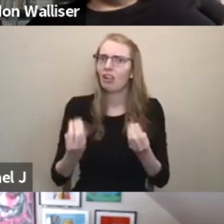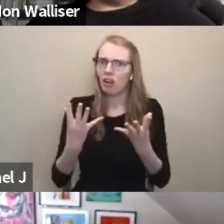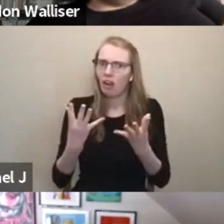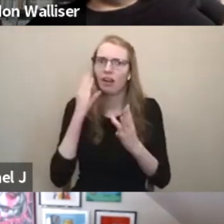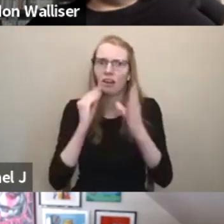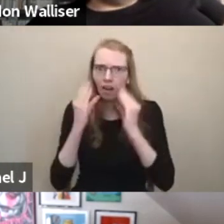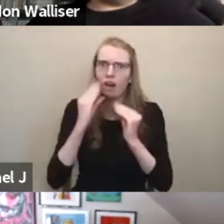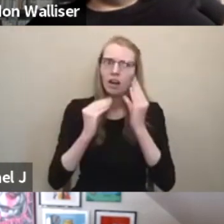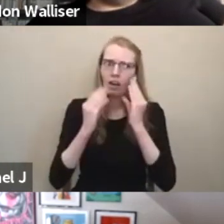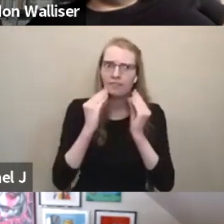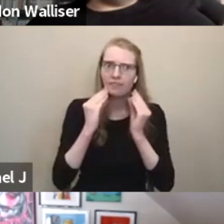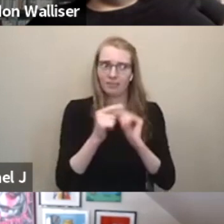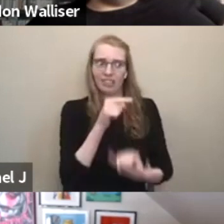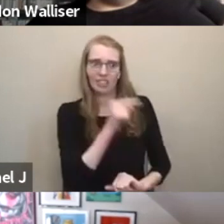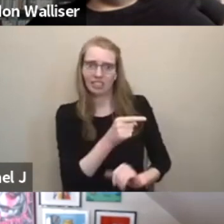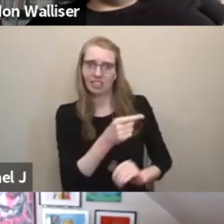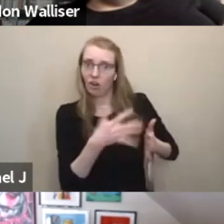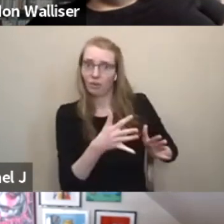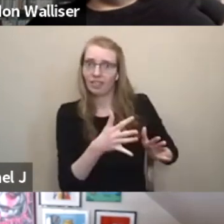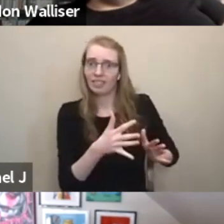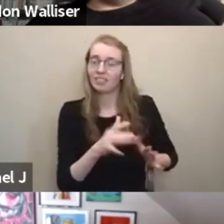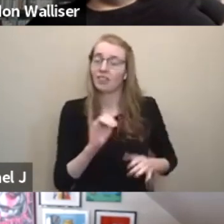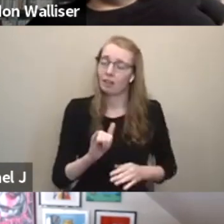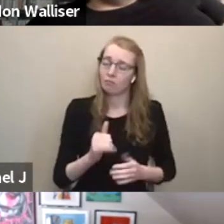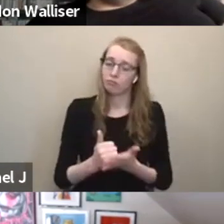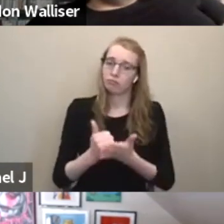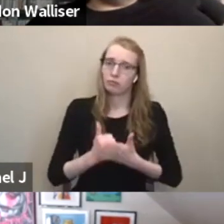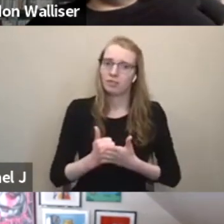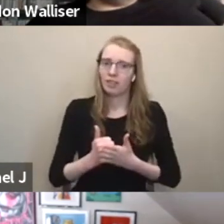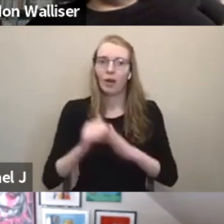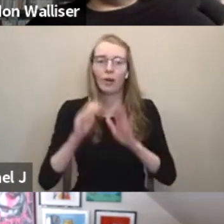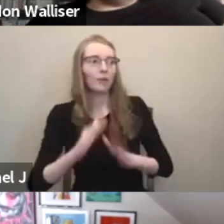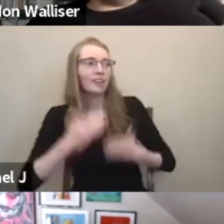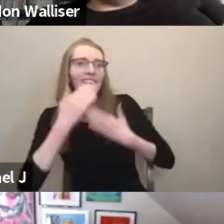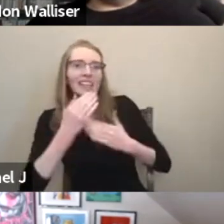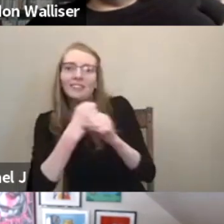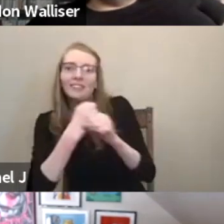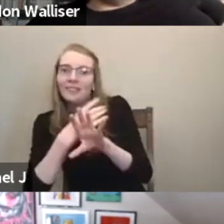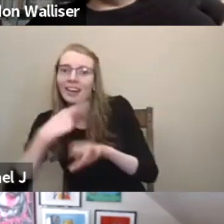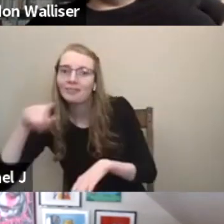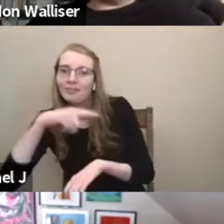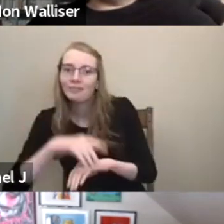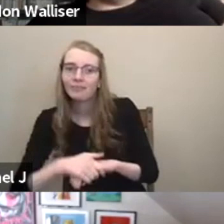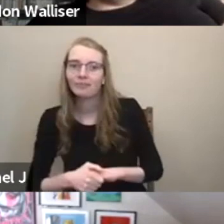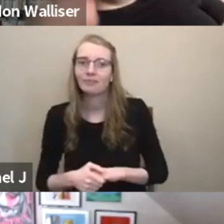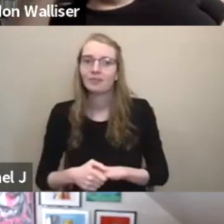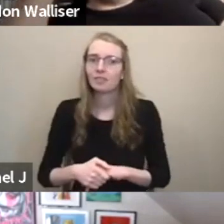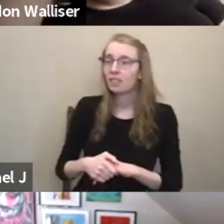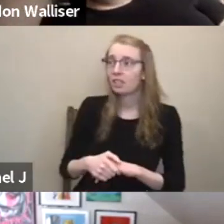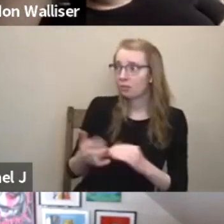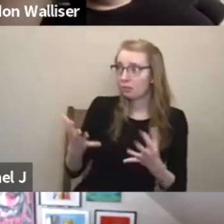And so I found it pretty valuable. Wonderful. Thank you so much for the feedback, guys. Do we want to